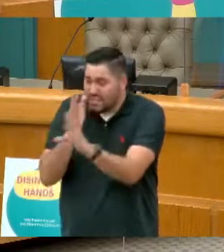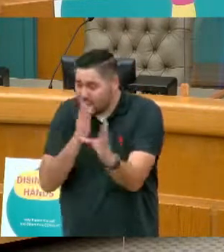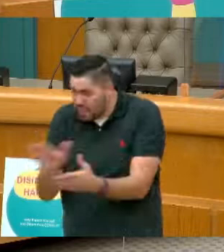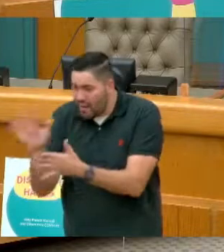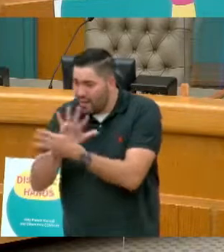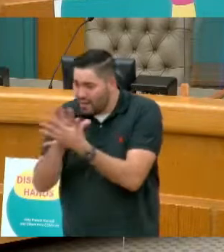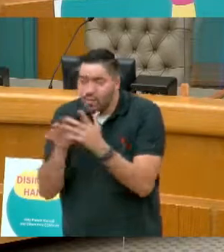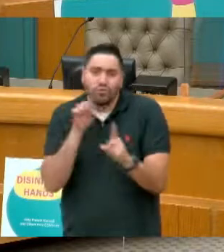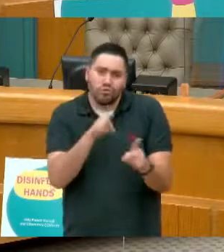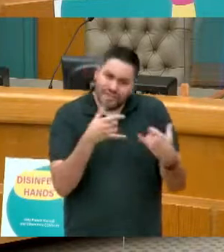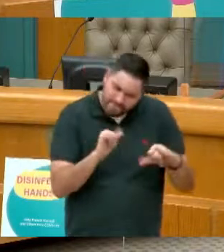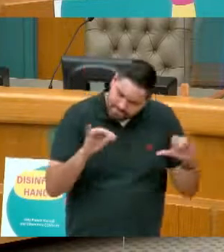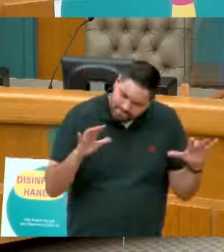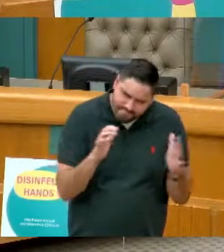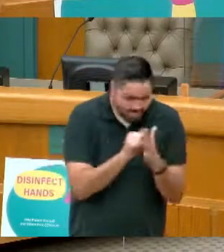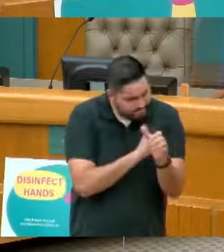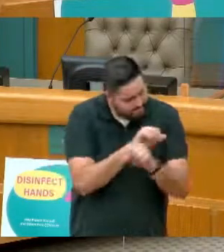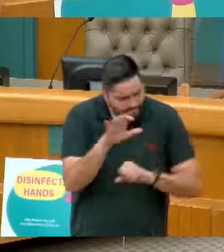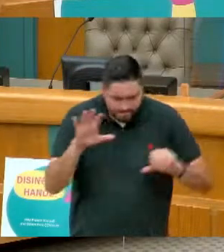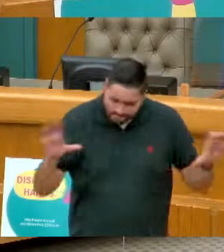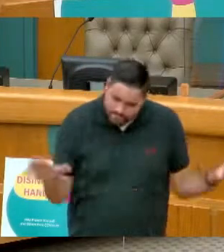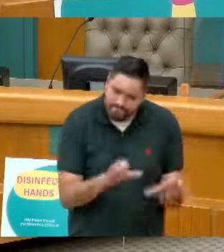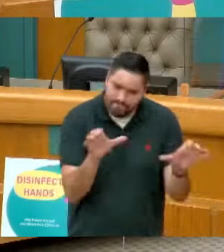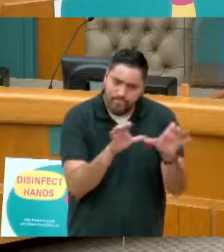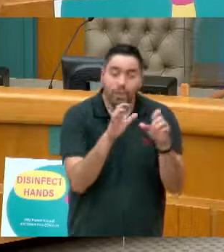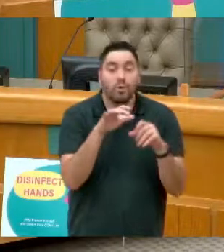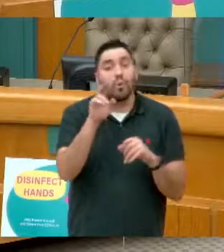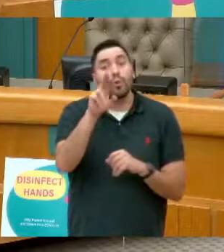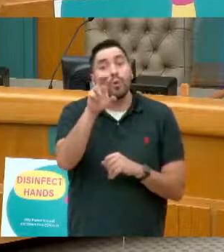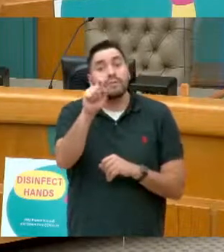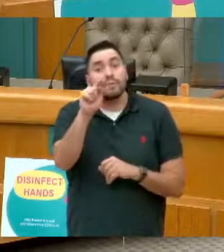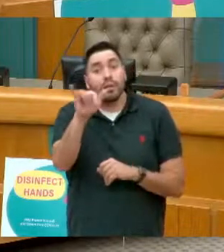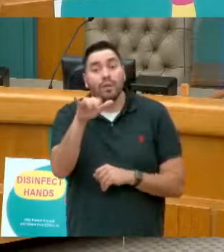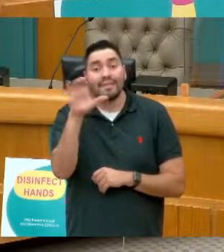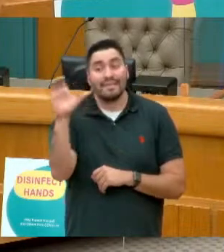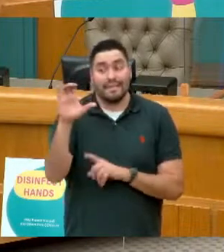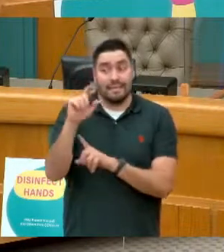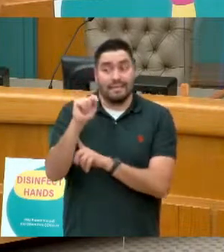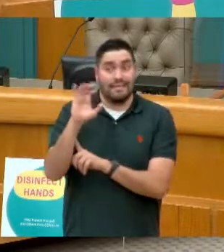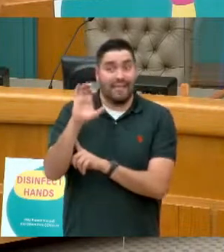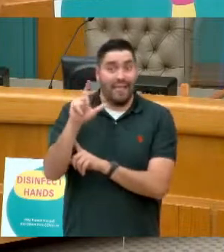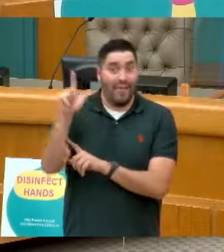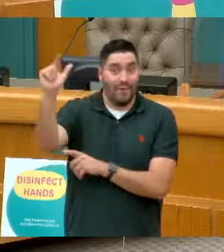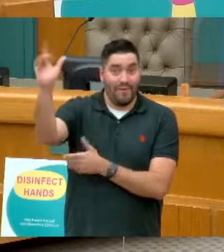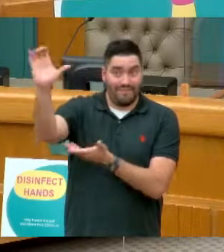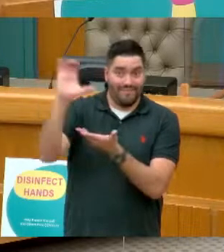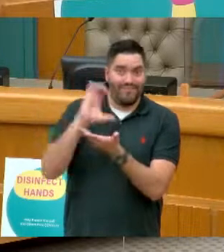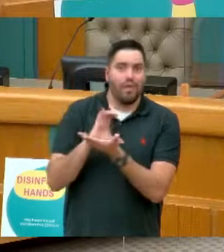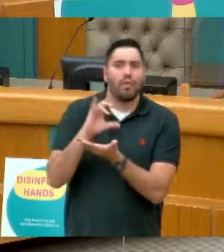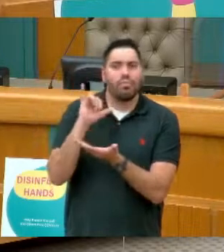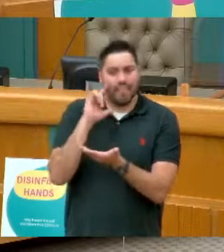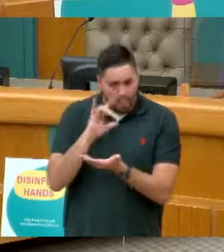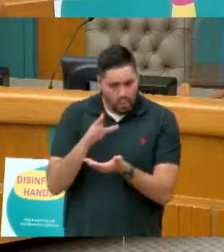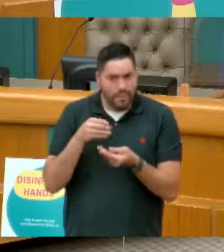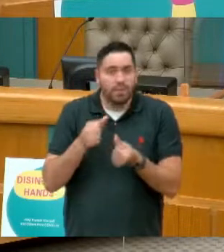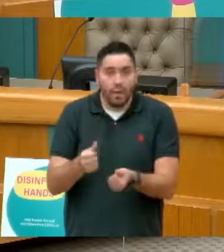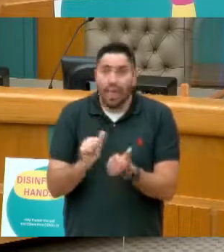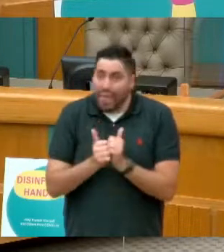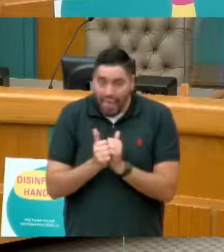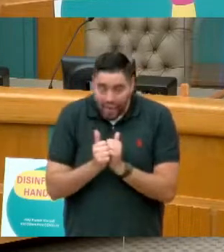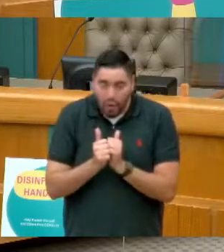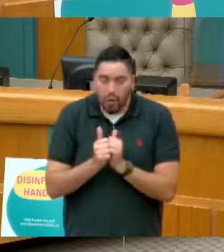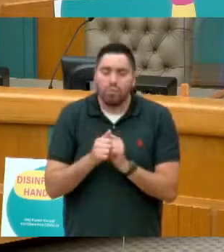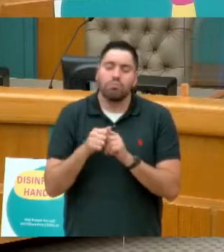incredibly important endeavor. So even though she just left, I want to say thank you to Annette and Public Health because she's really